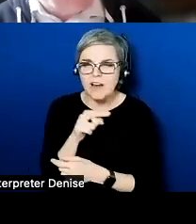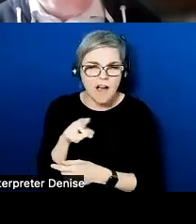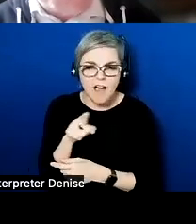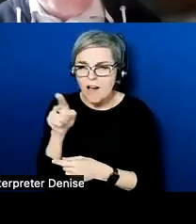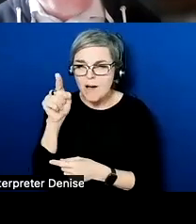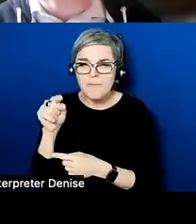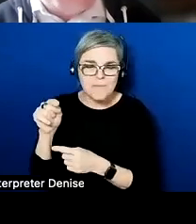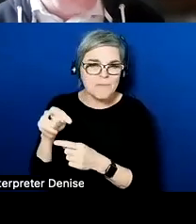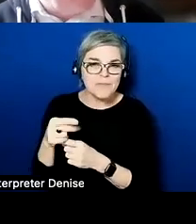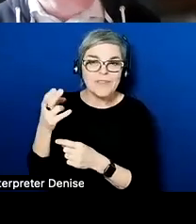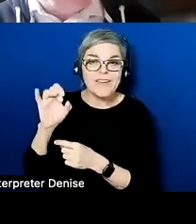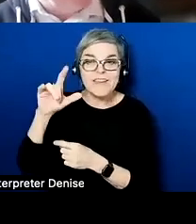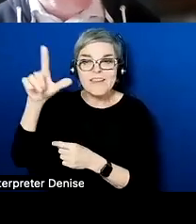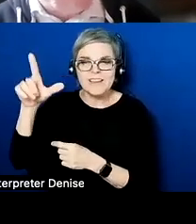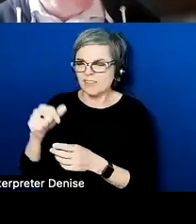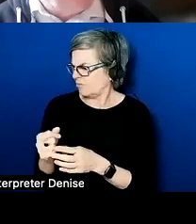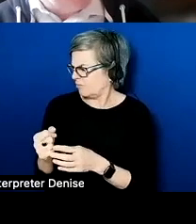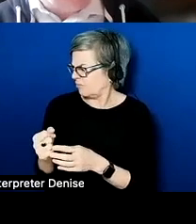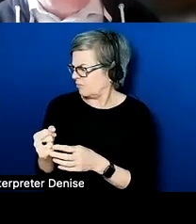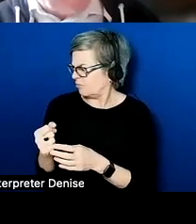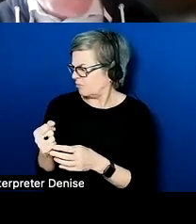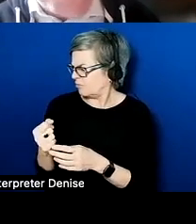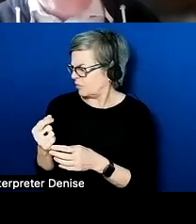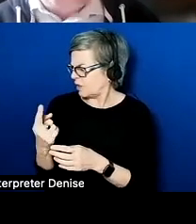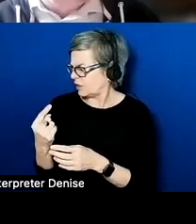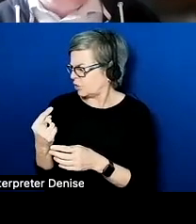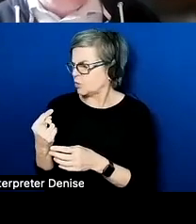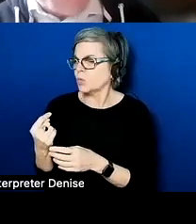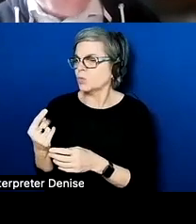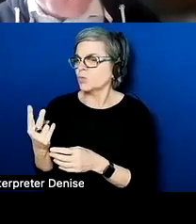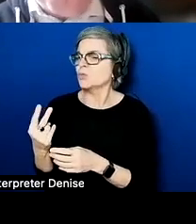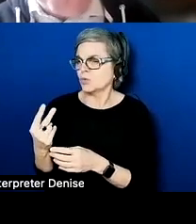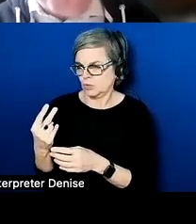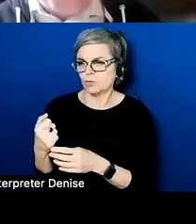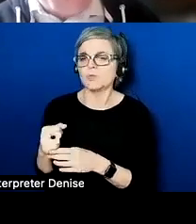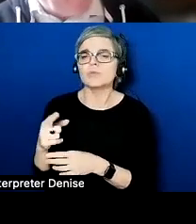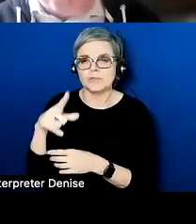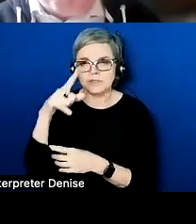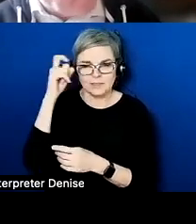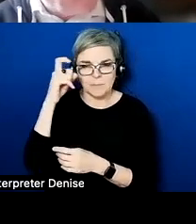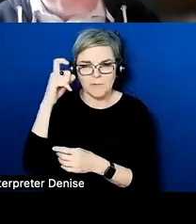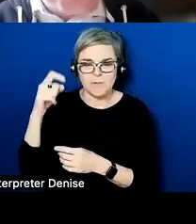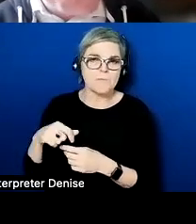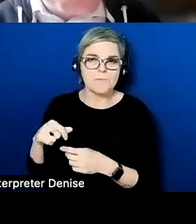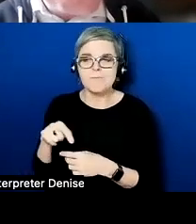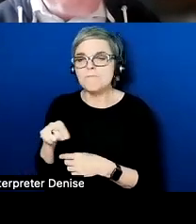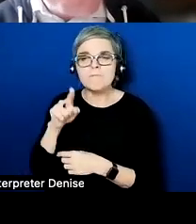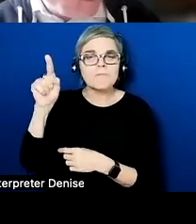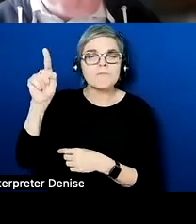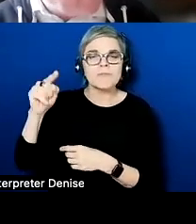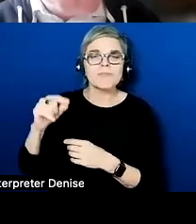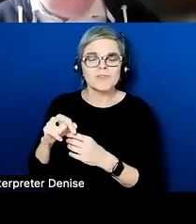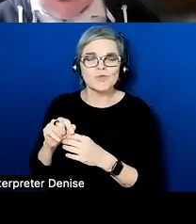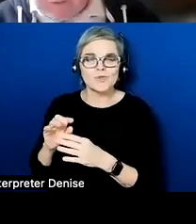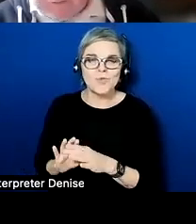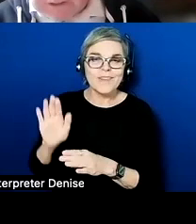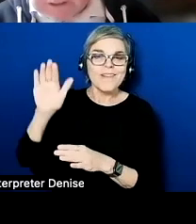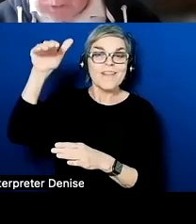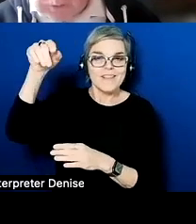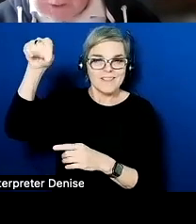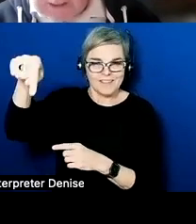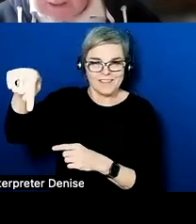us up at the top. In fact, it's 2 summers ago, up at the top of the hill having our picnic. And this is Dylan